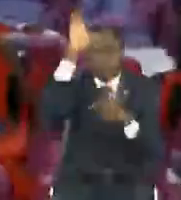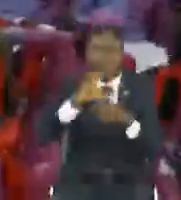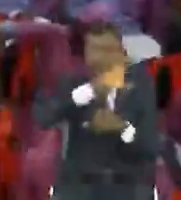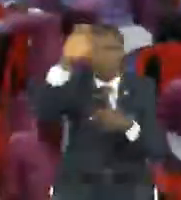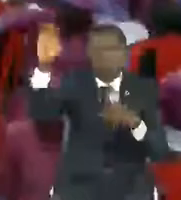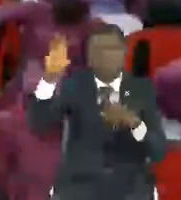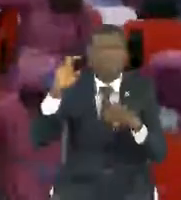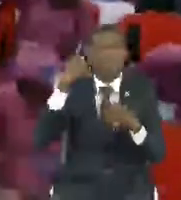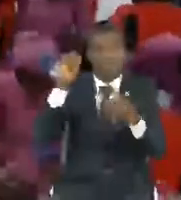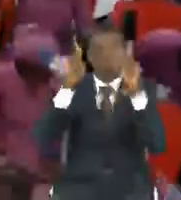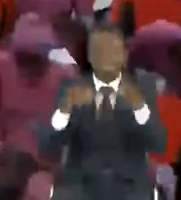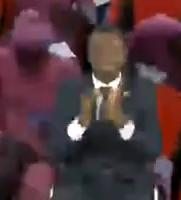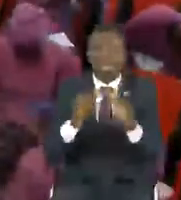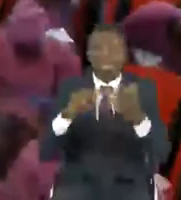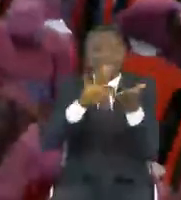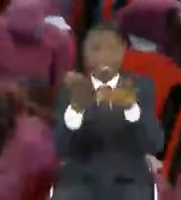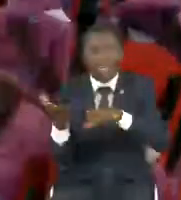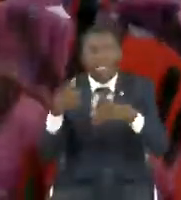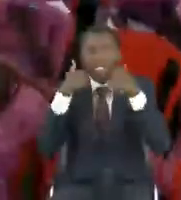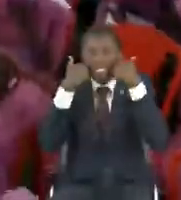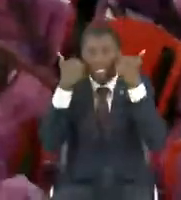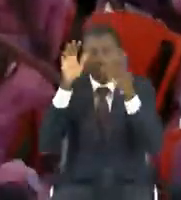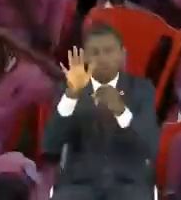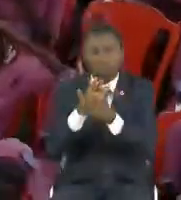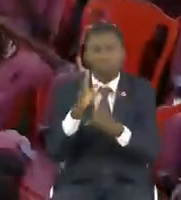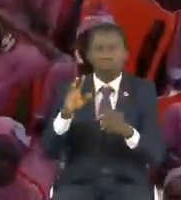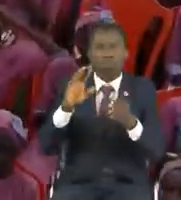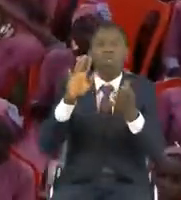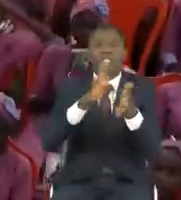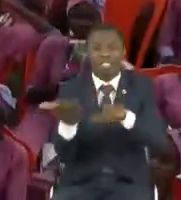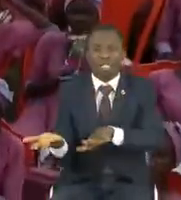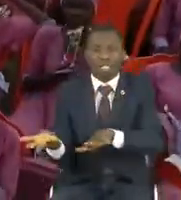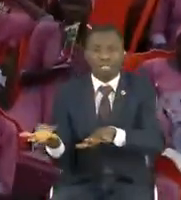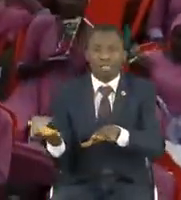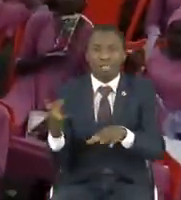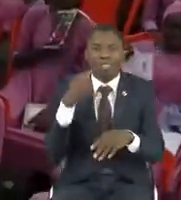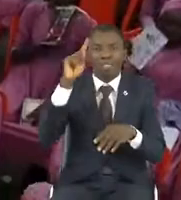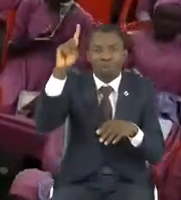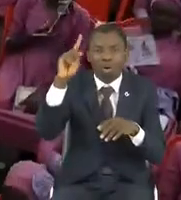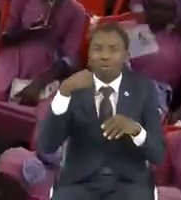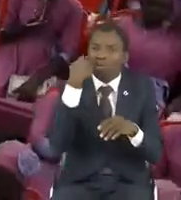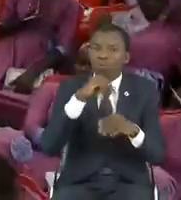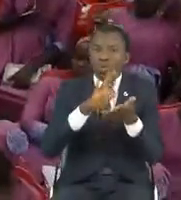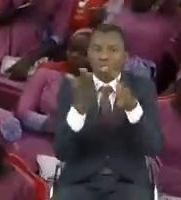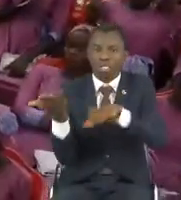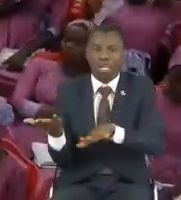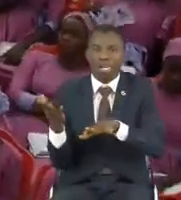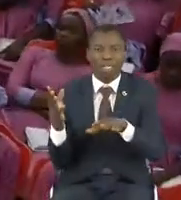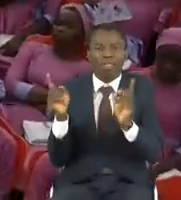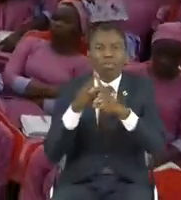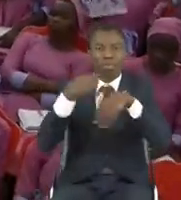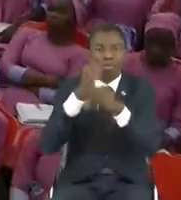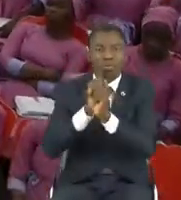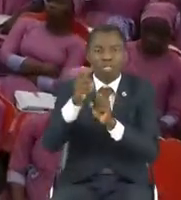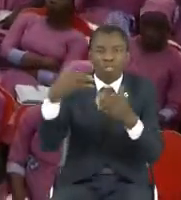a shameful death, the one who died a painful death, the one who died to make you